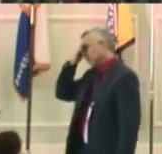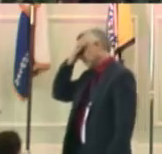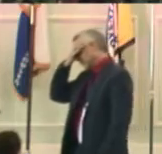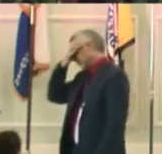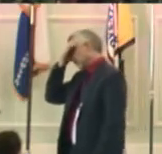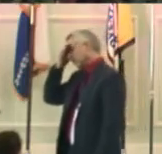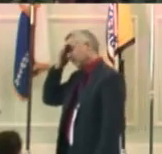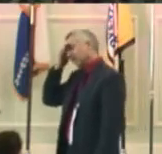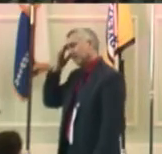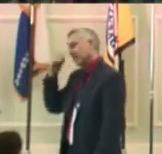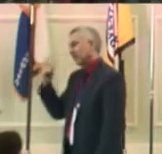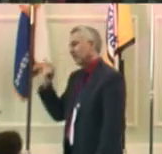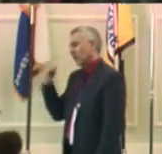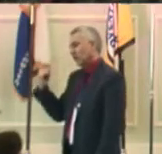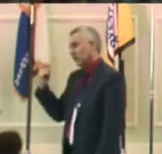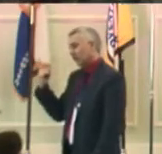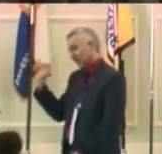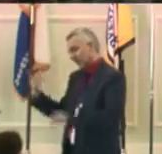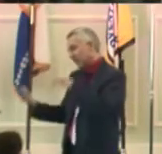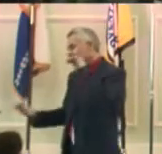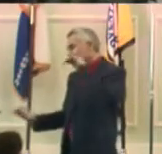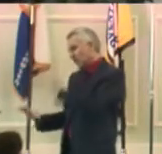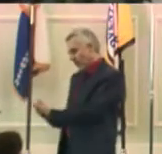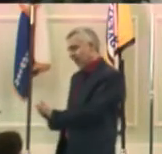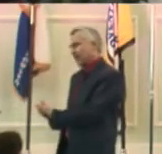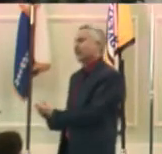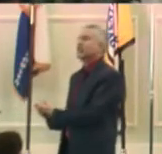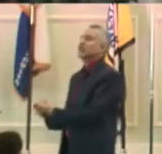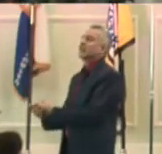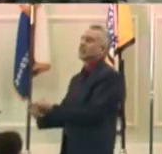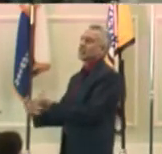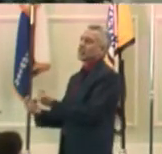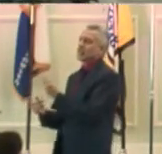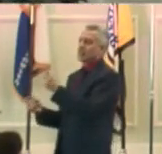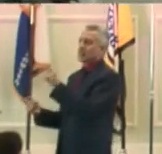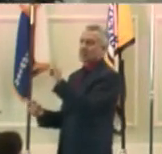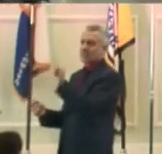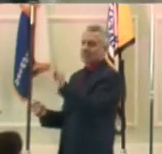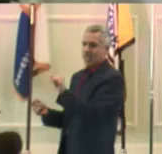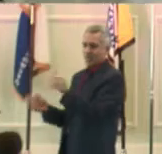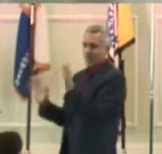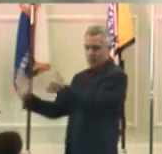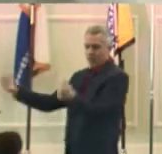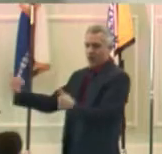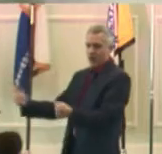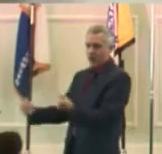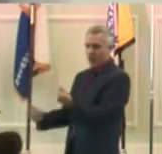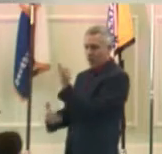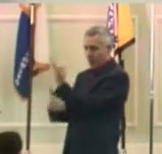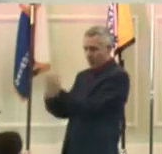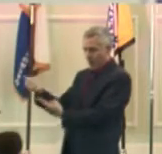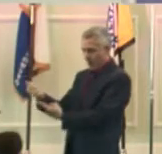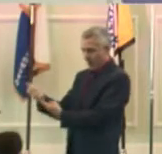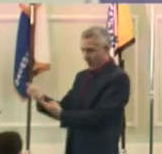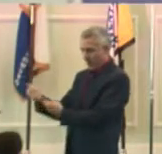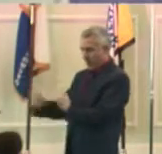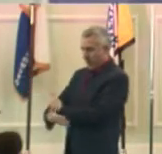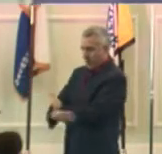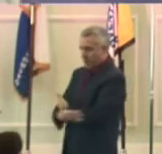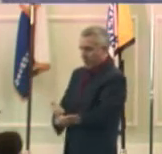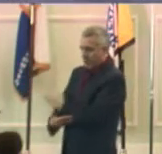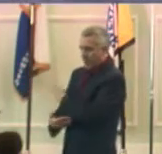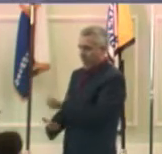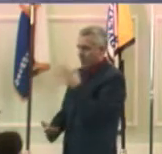One son gone, one wife gone, buried on the same day in the same casket. He was despondent. He was frustrated.